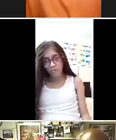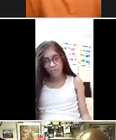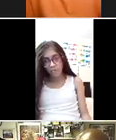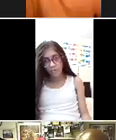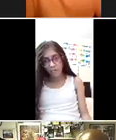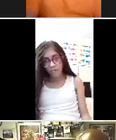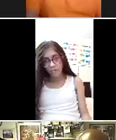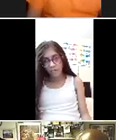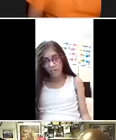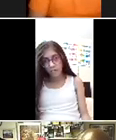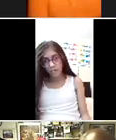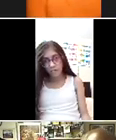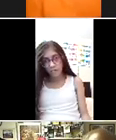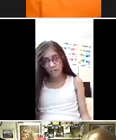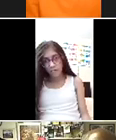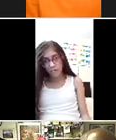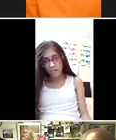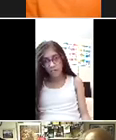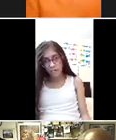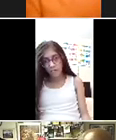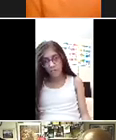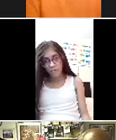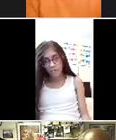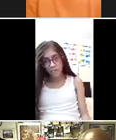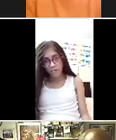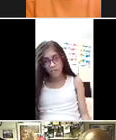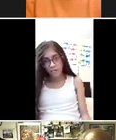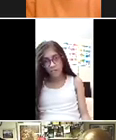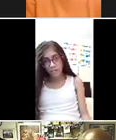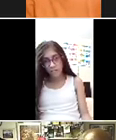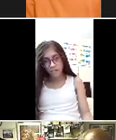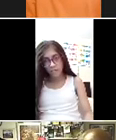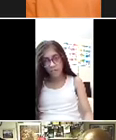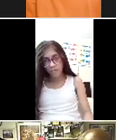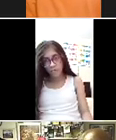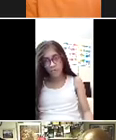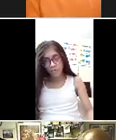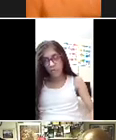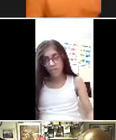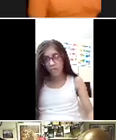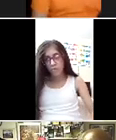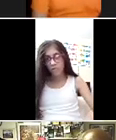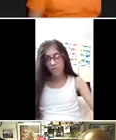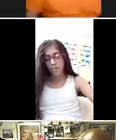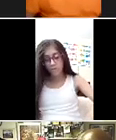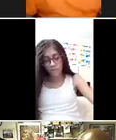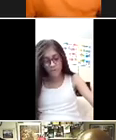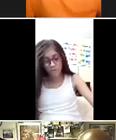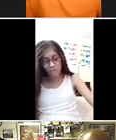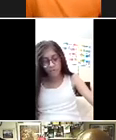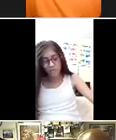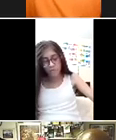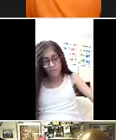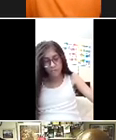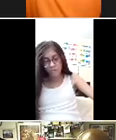main text for this lesson, you'll see that the Apostle Paul